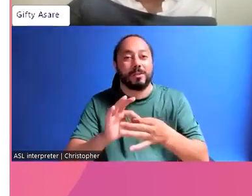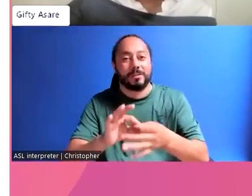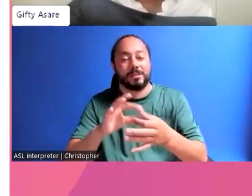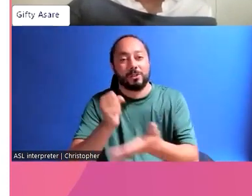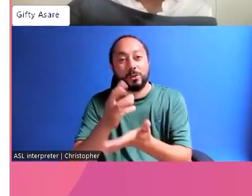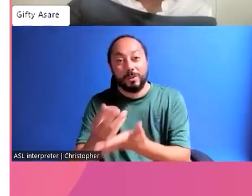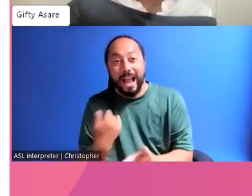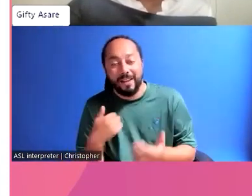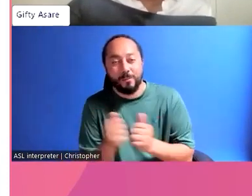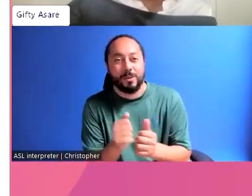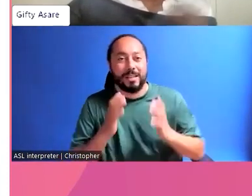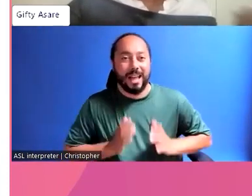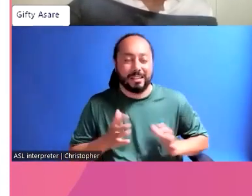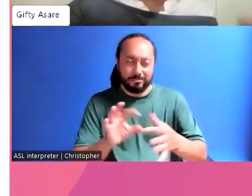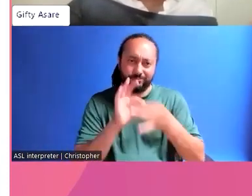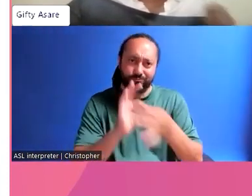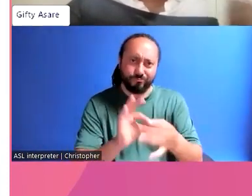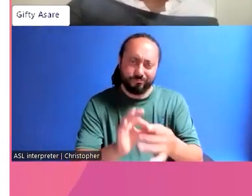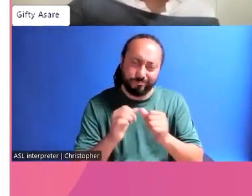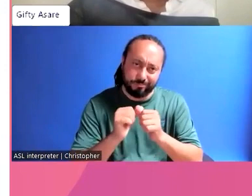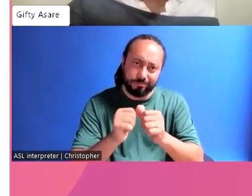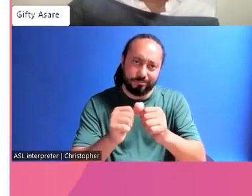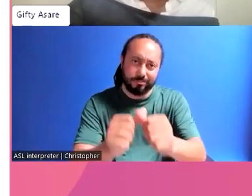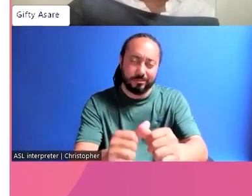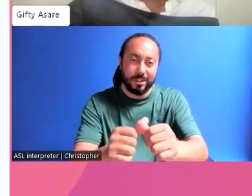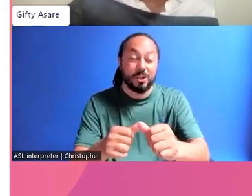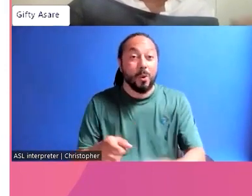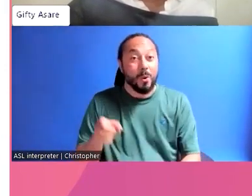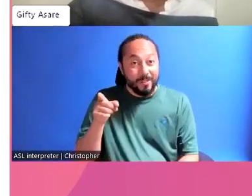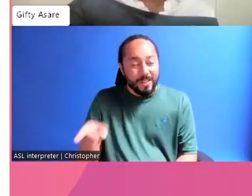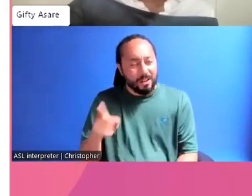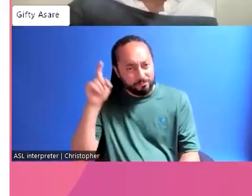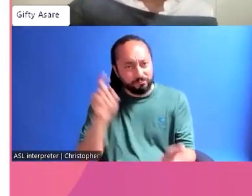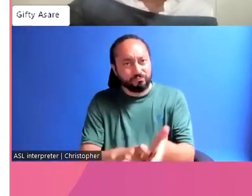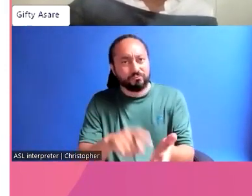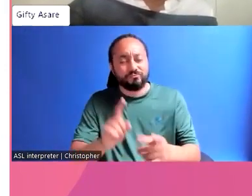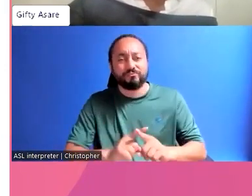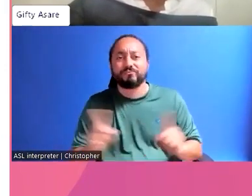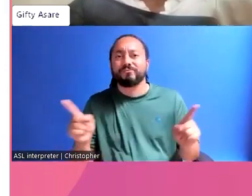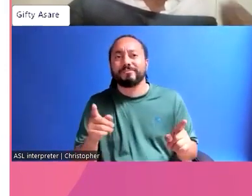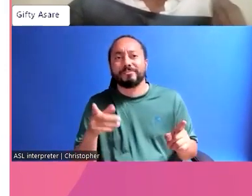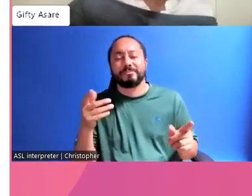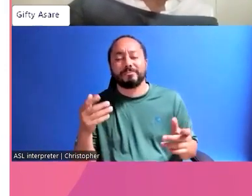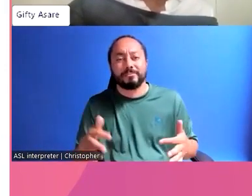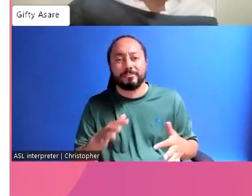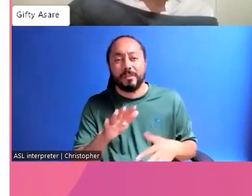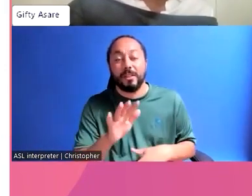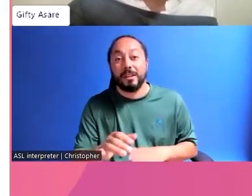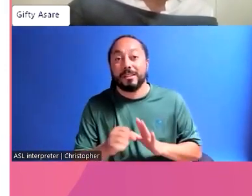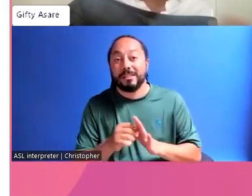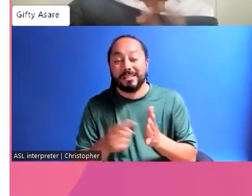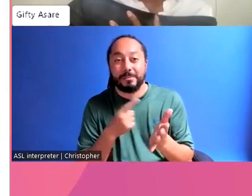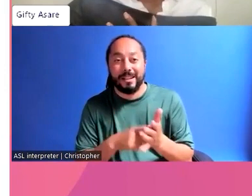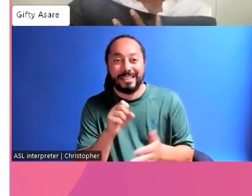their clients. Because of this, they've essentially noticed that there is a difference between symptoms that are acute